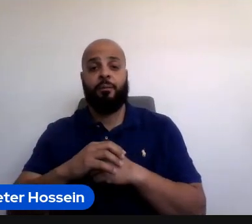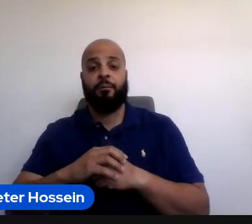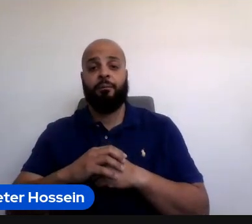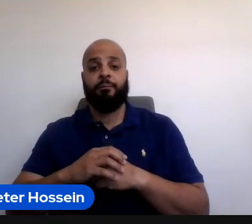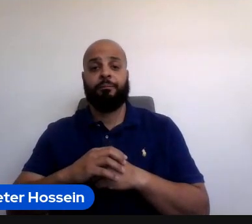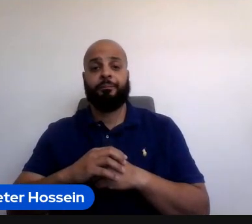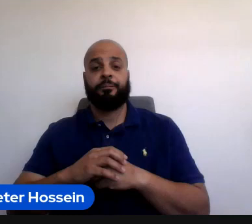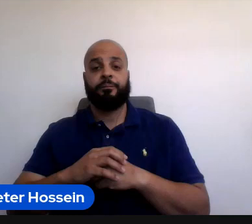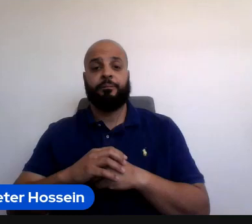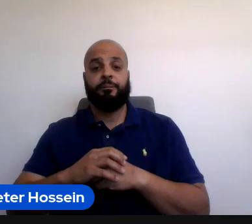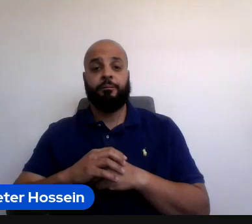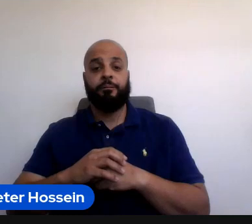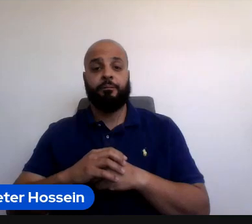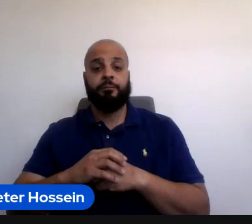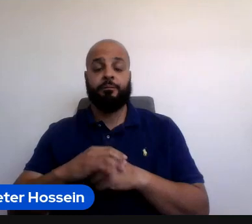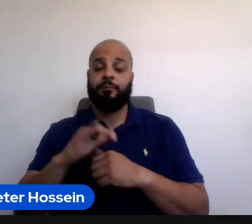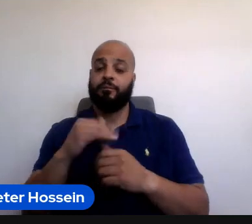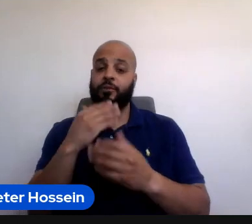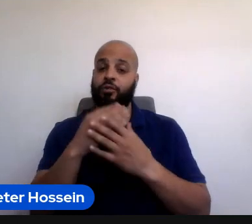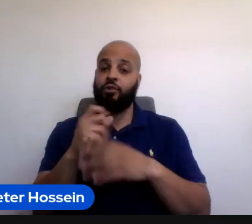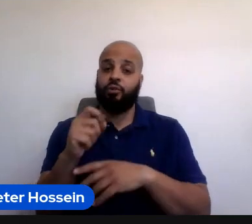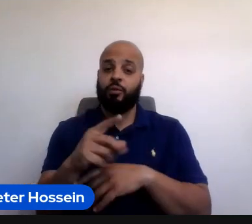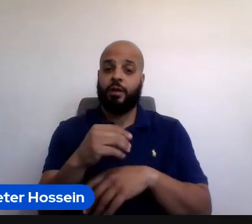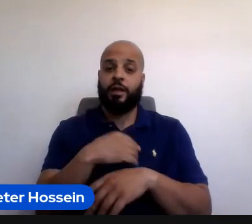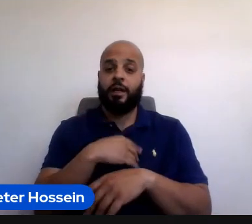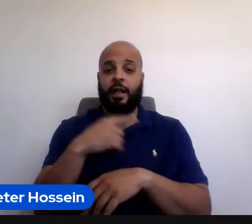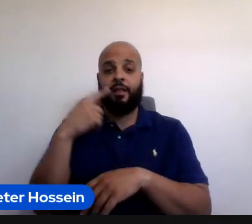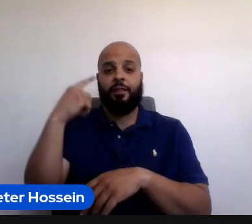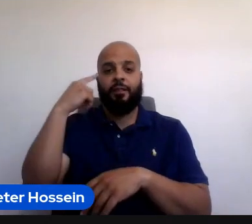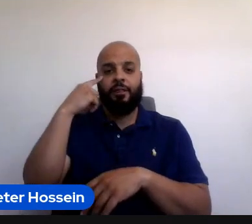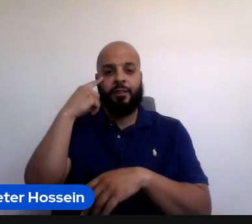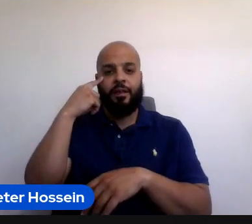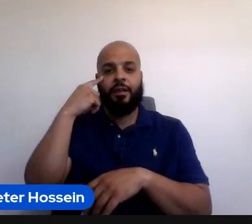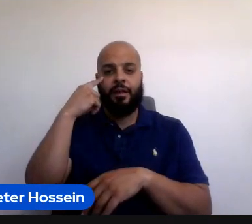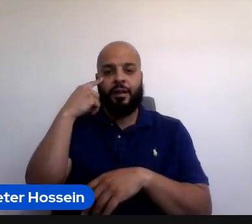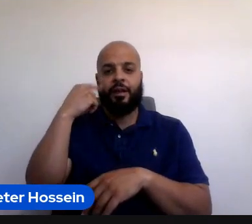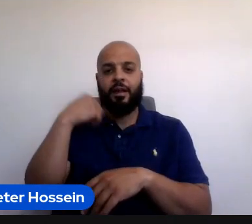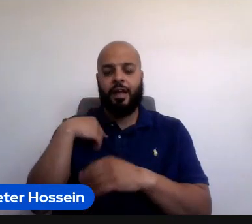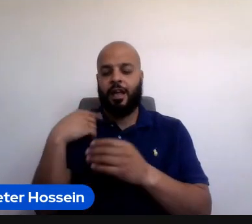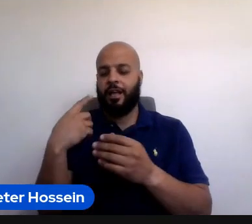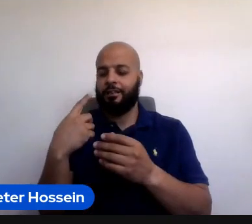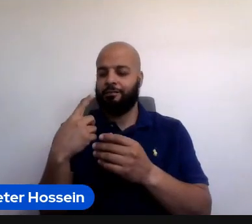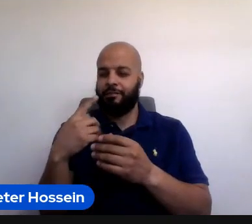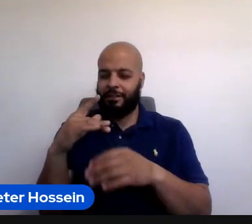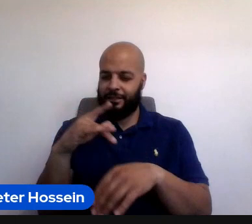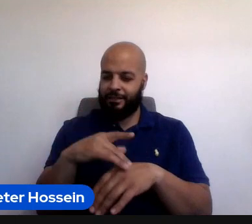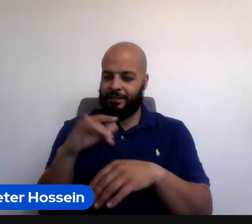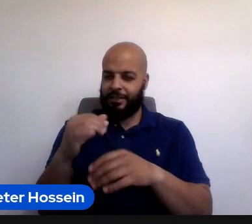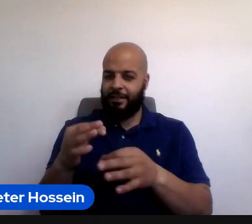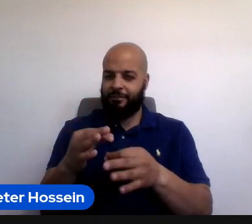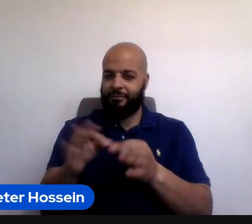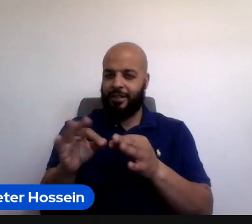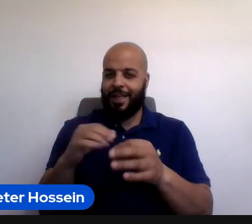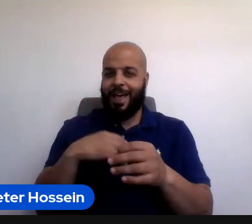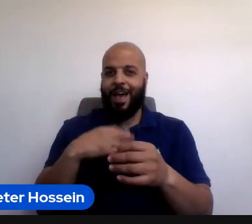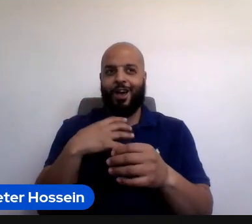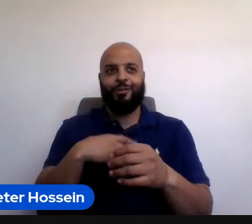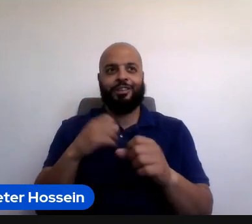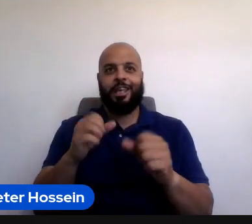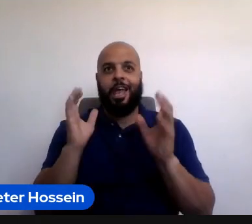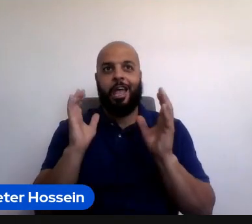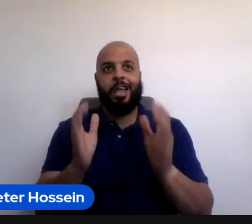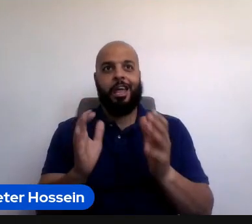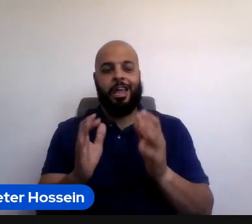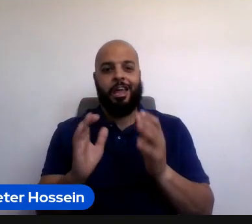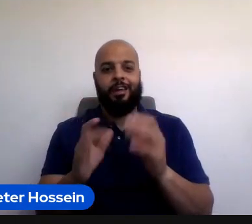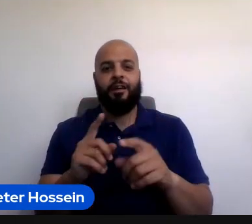So that's a really good question, and I think I spoke to that really briefly. I wish I could have like a whole conversation on this. And this is, again,